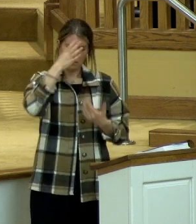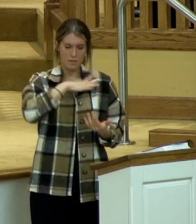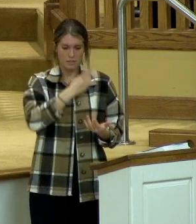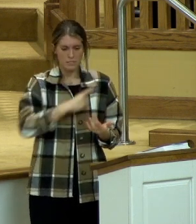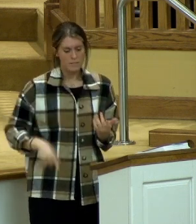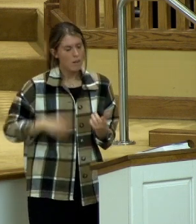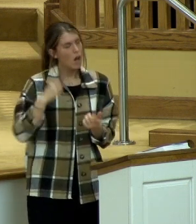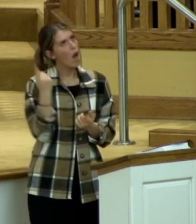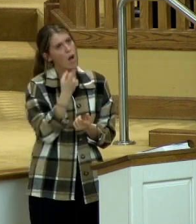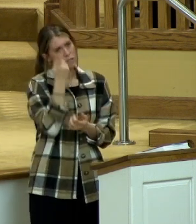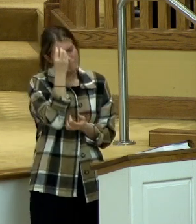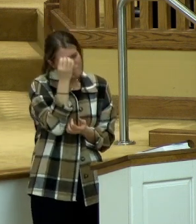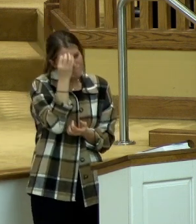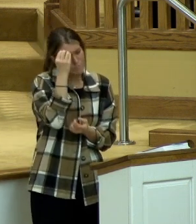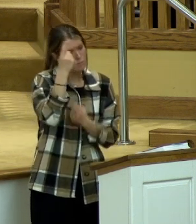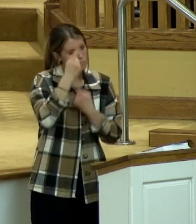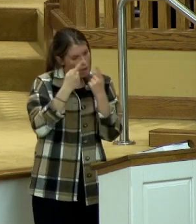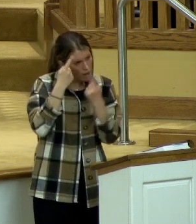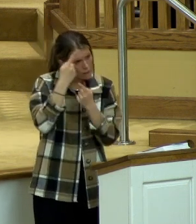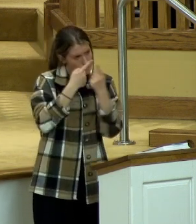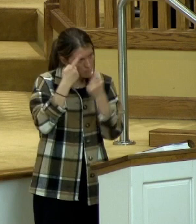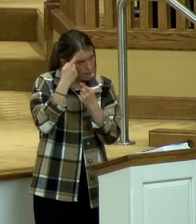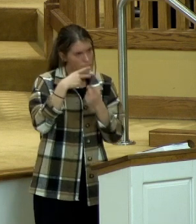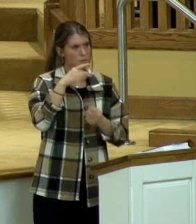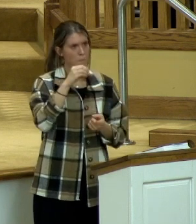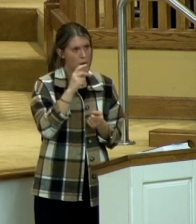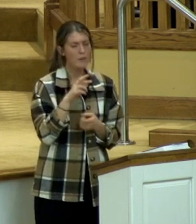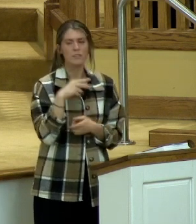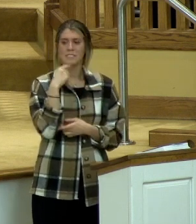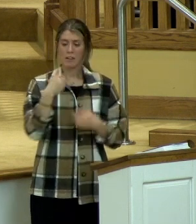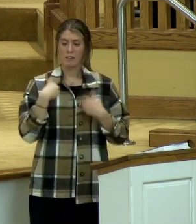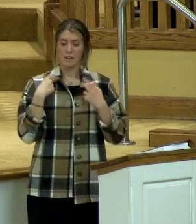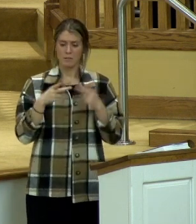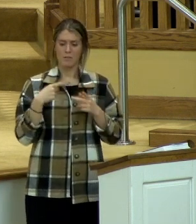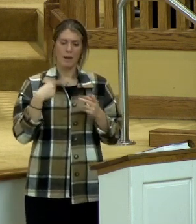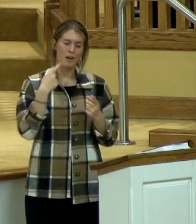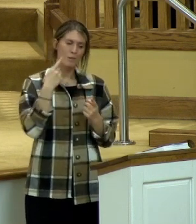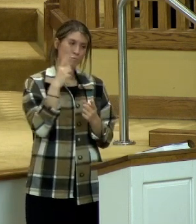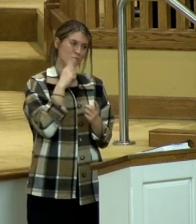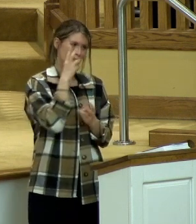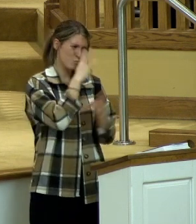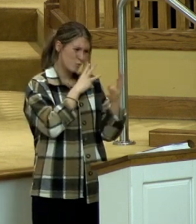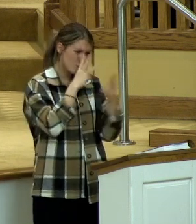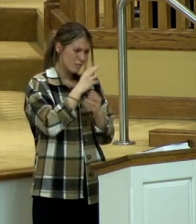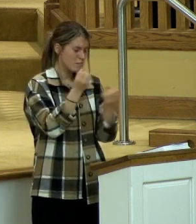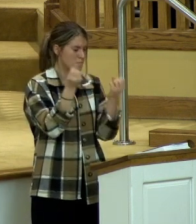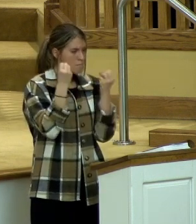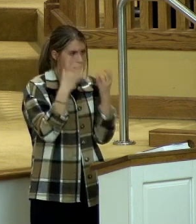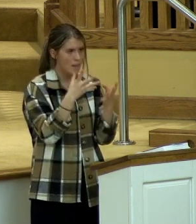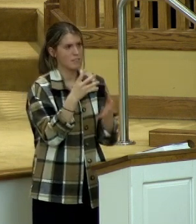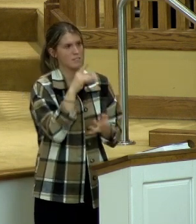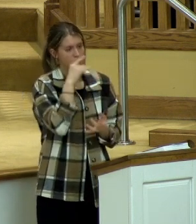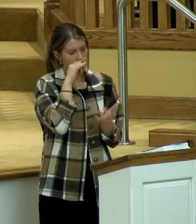pondered. And let me say something to these young people right now. I worry sometimes how much we are on screen time.